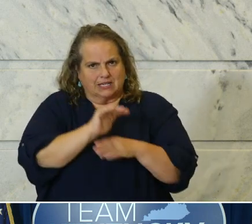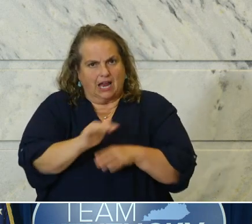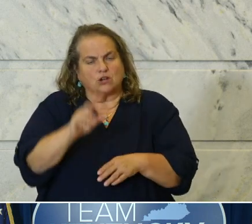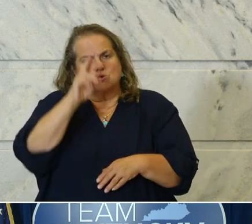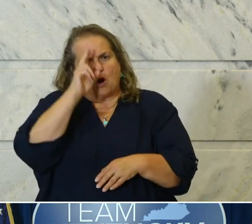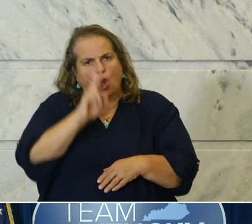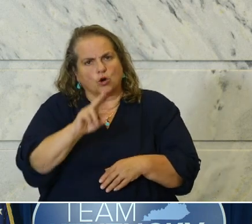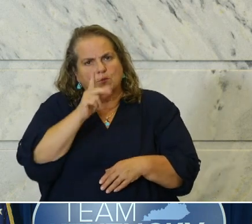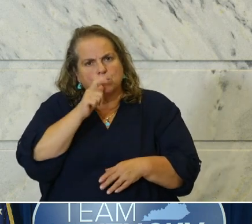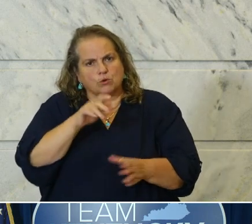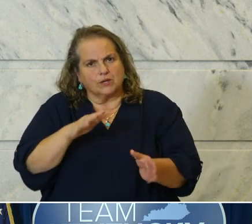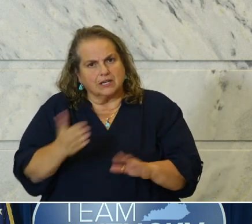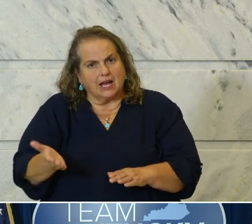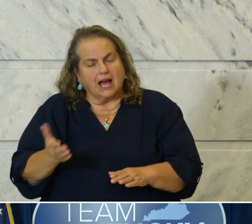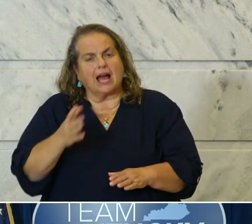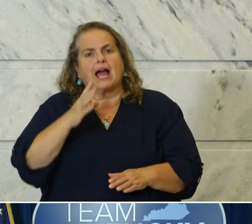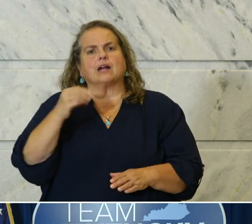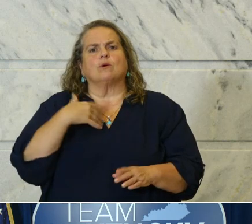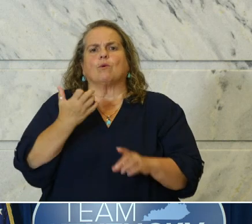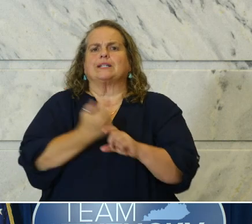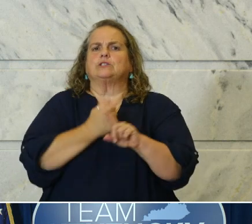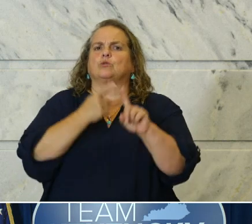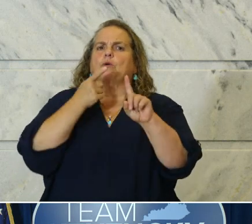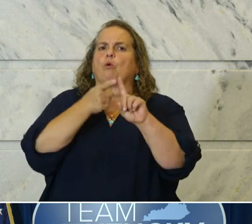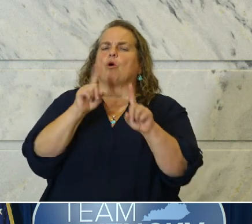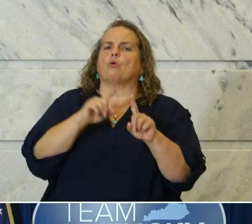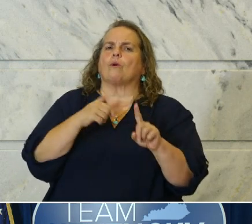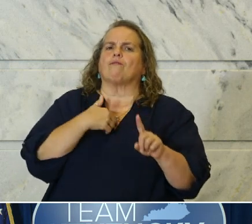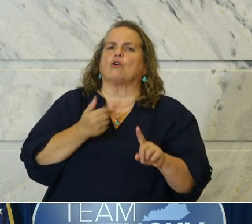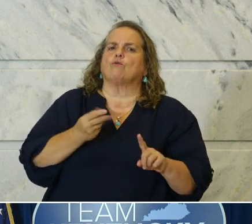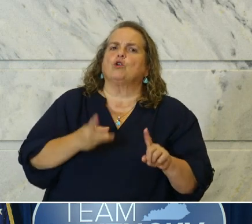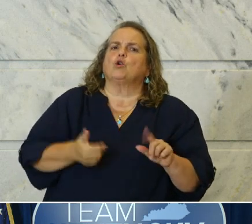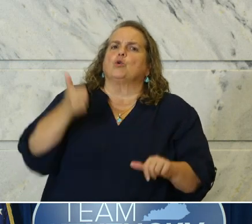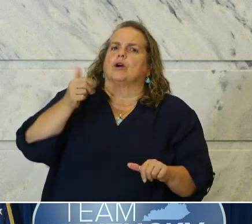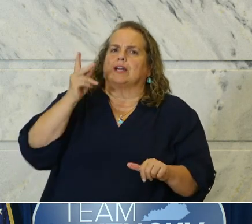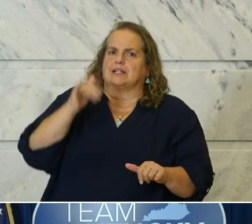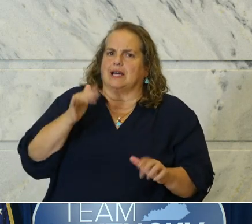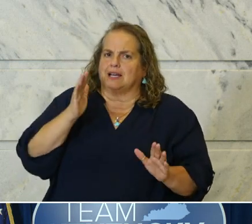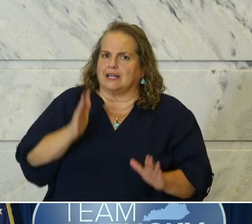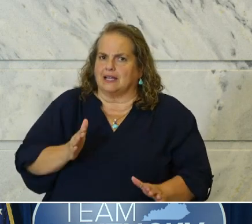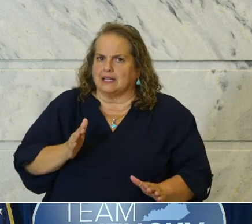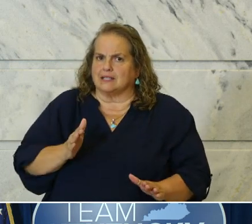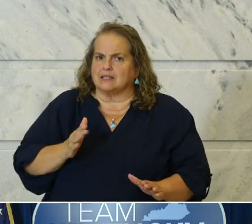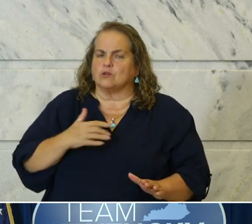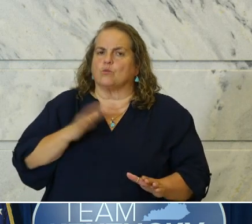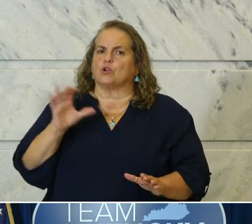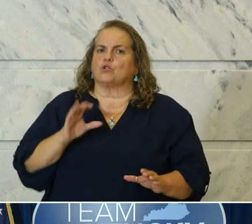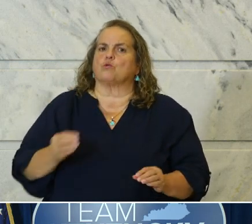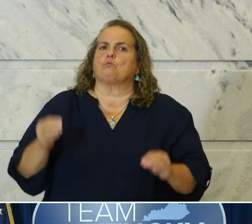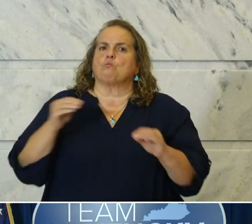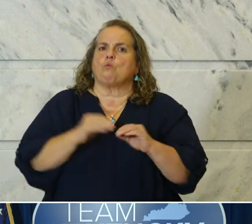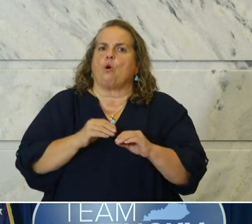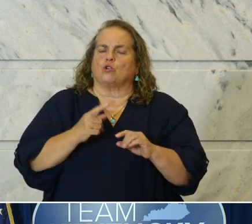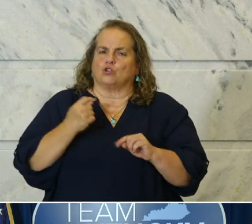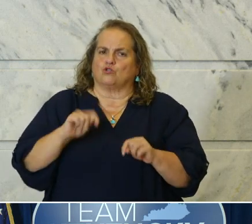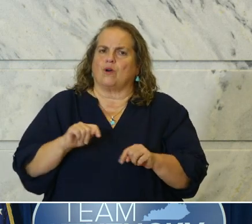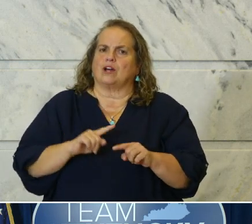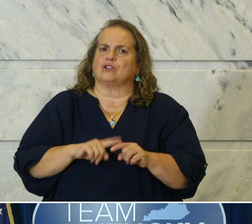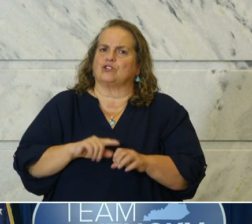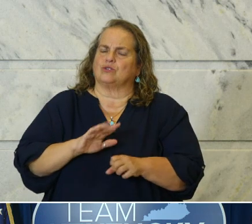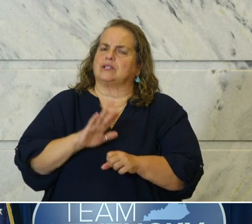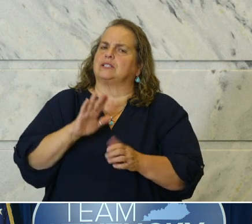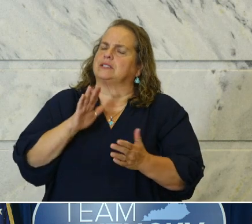lost, we want to get to a point where we are losing fewer Kentuckians, meaning we're doing more to tamp down